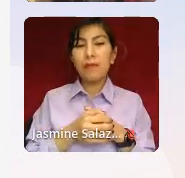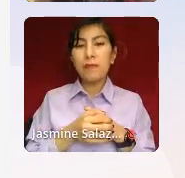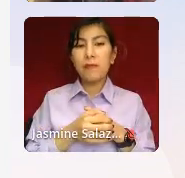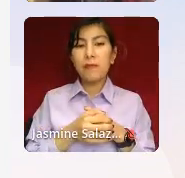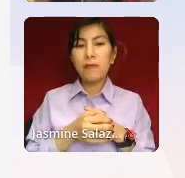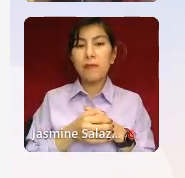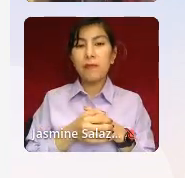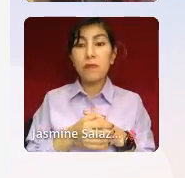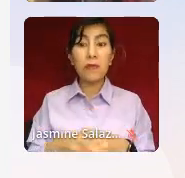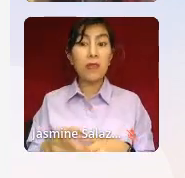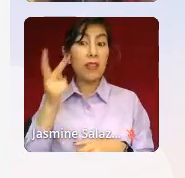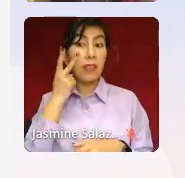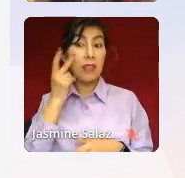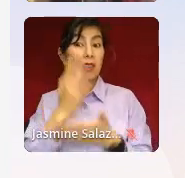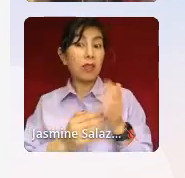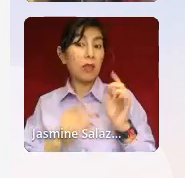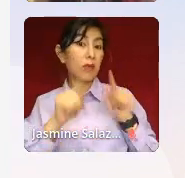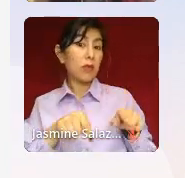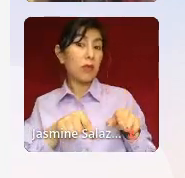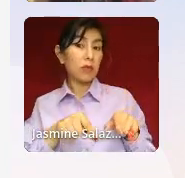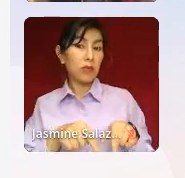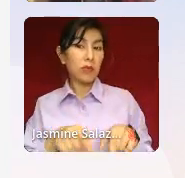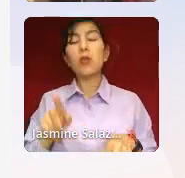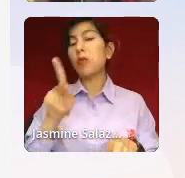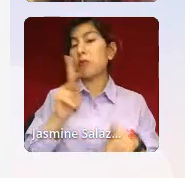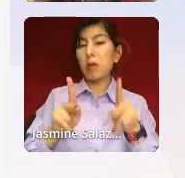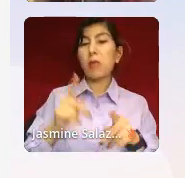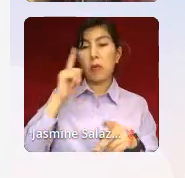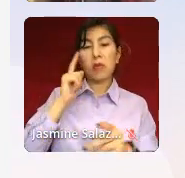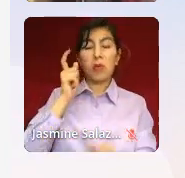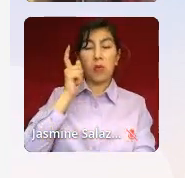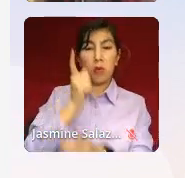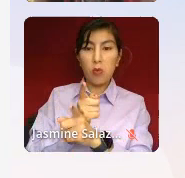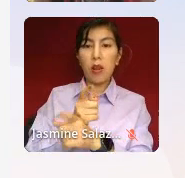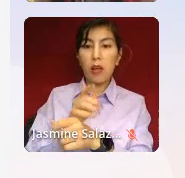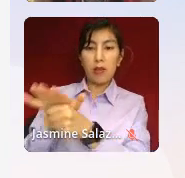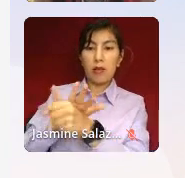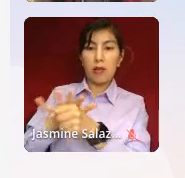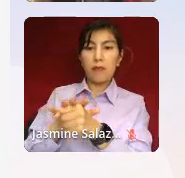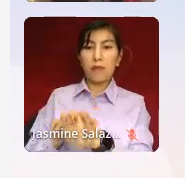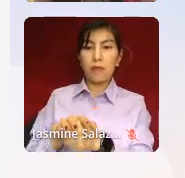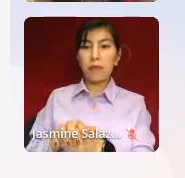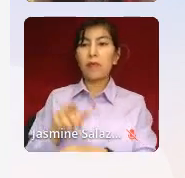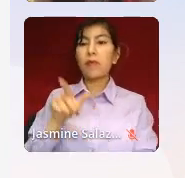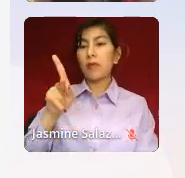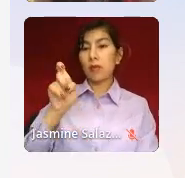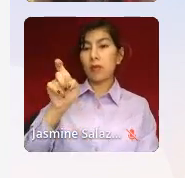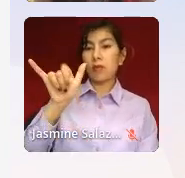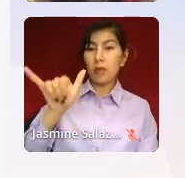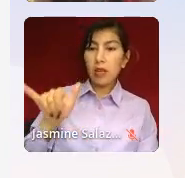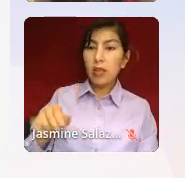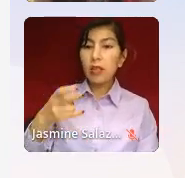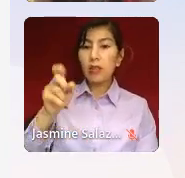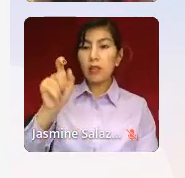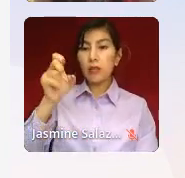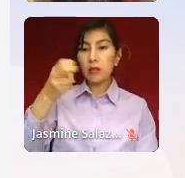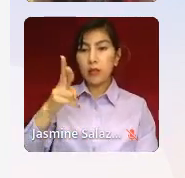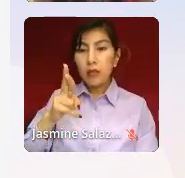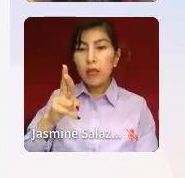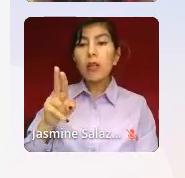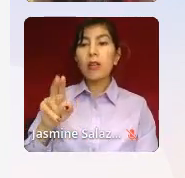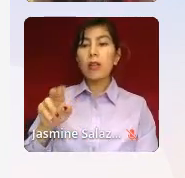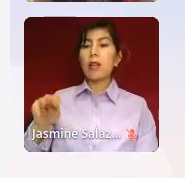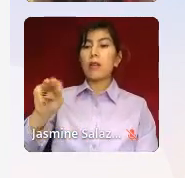And I'm seeing some responses, so folks are in the right place. Awesome. Kelly's in the right place. Heather's in the right place. Megan's in the right